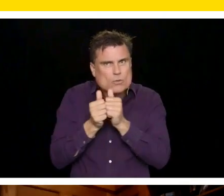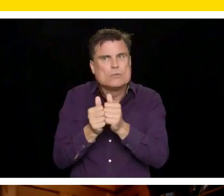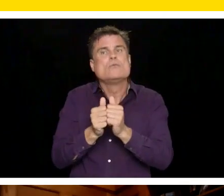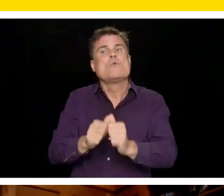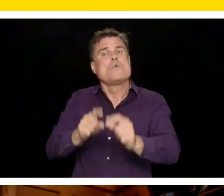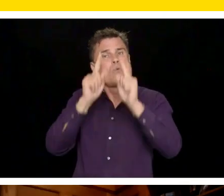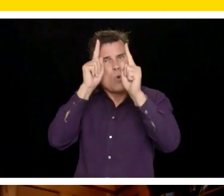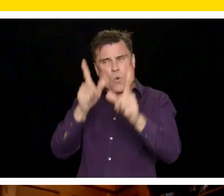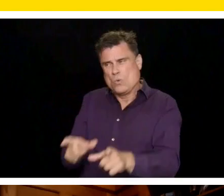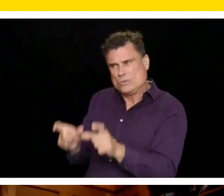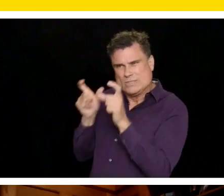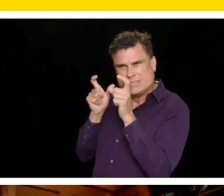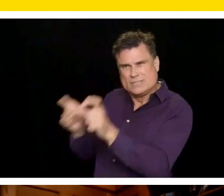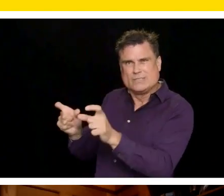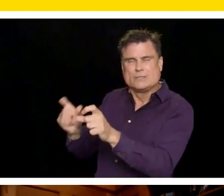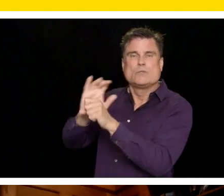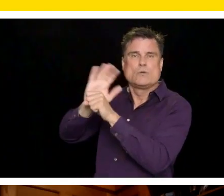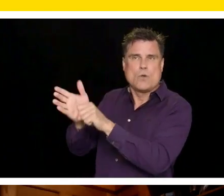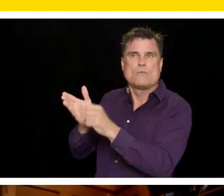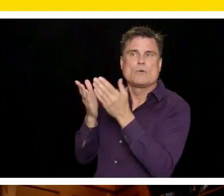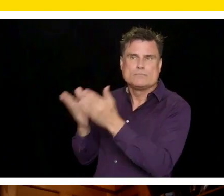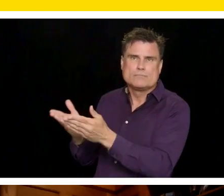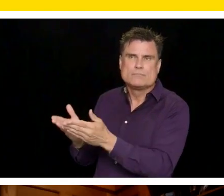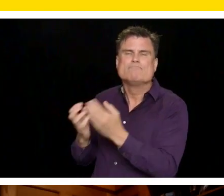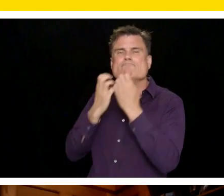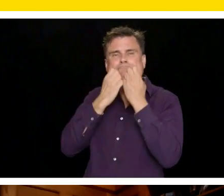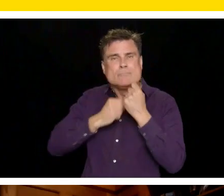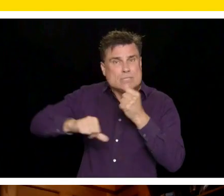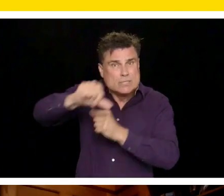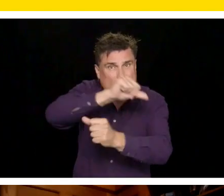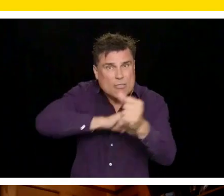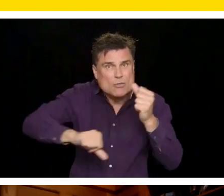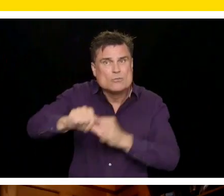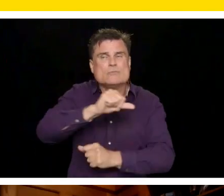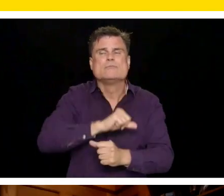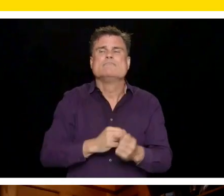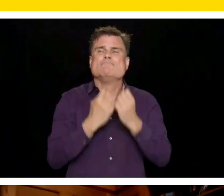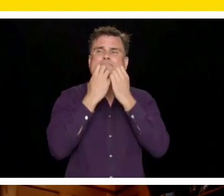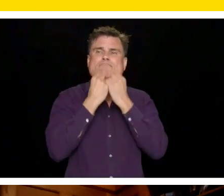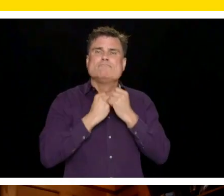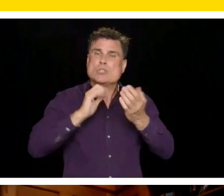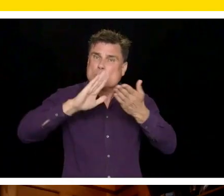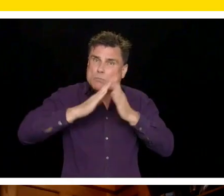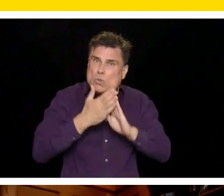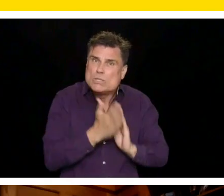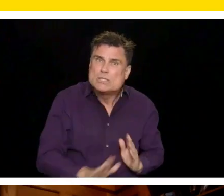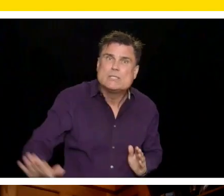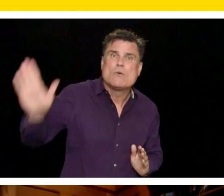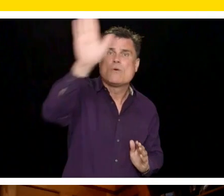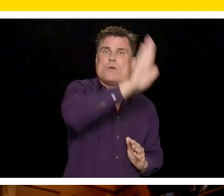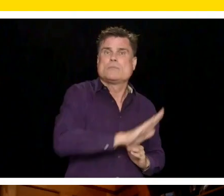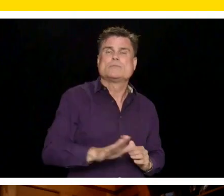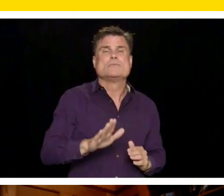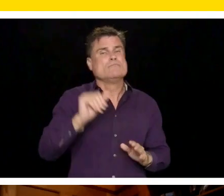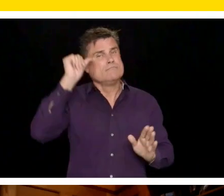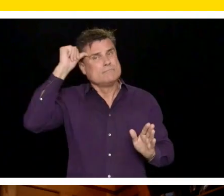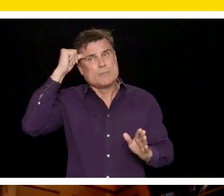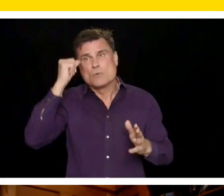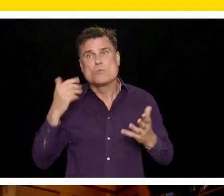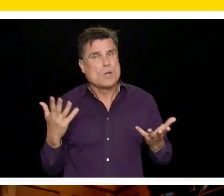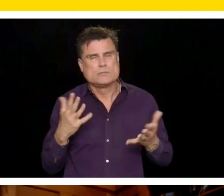Remember, we are all in this together. And also remember that we are going to come out of